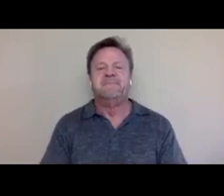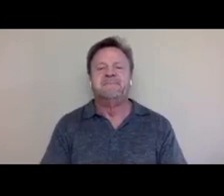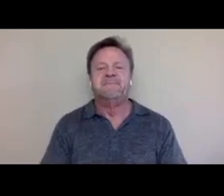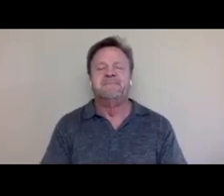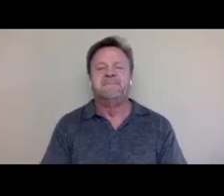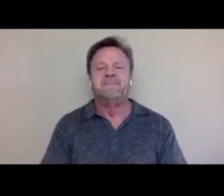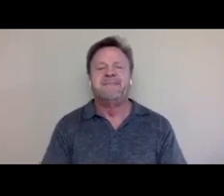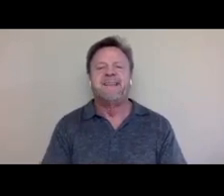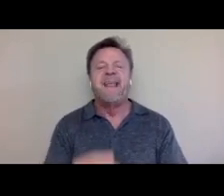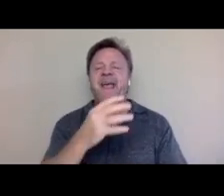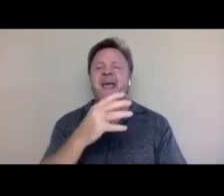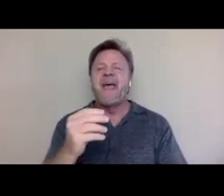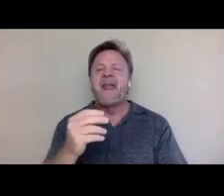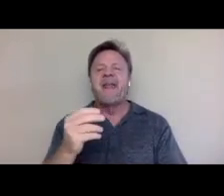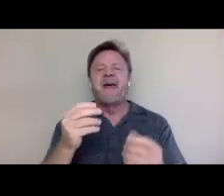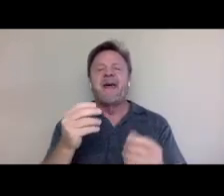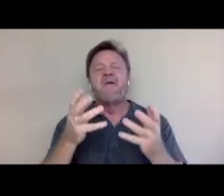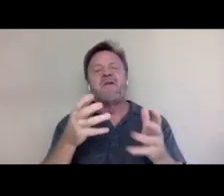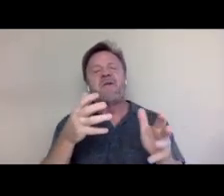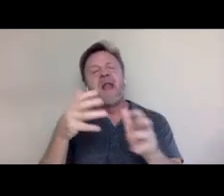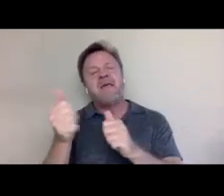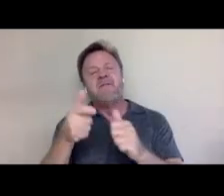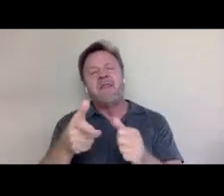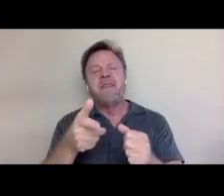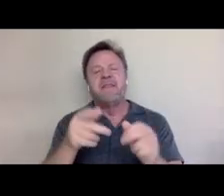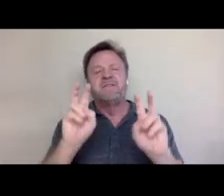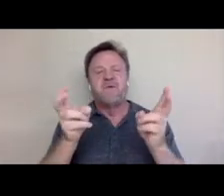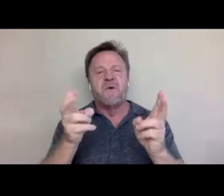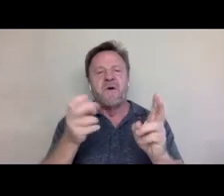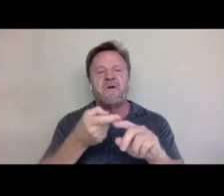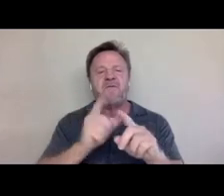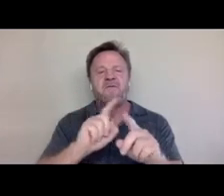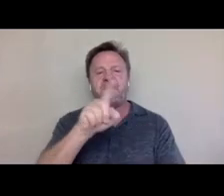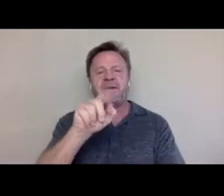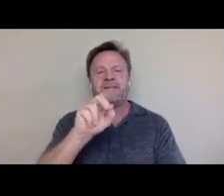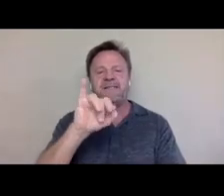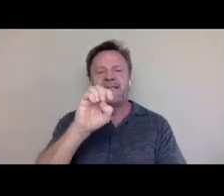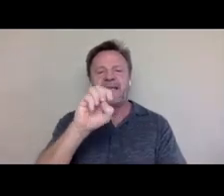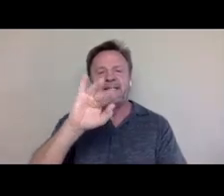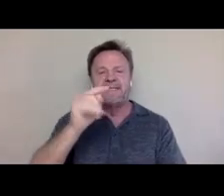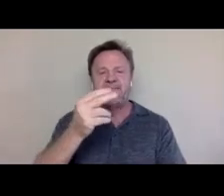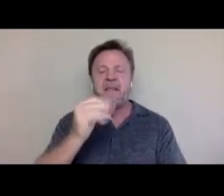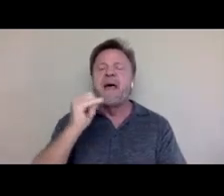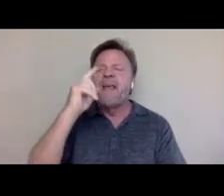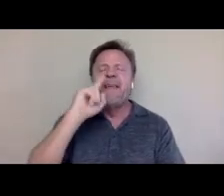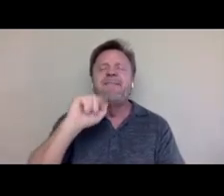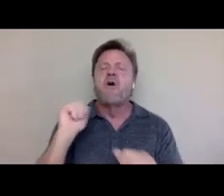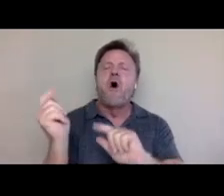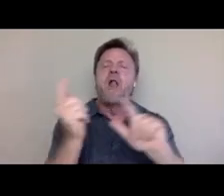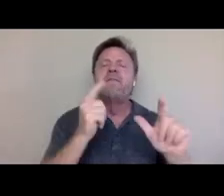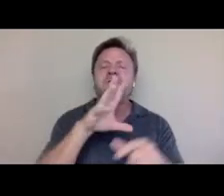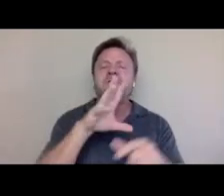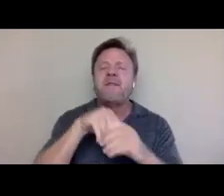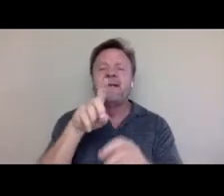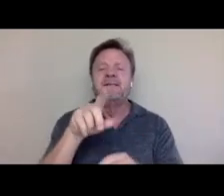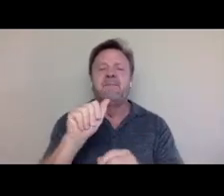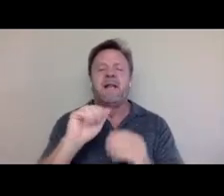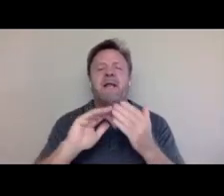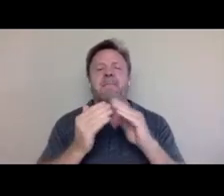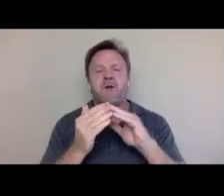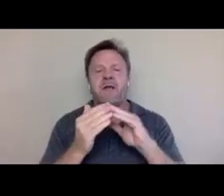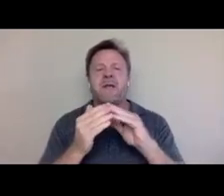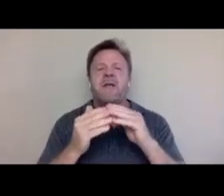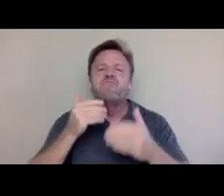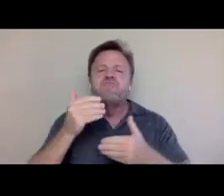And I leave you with this closing quote from Zadie Smith. I think for all of us in the disability community, progress